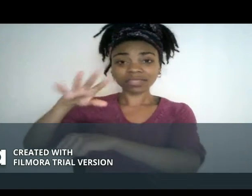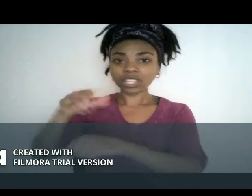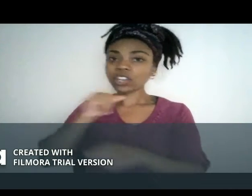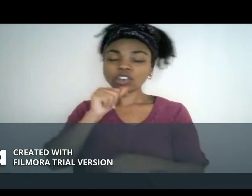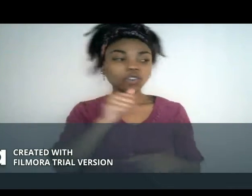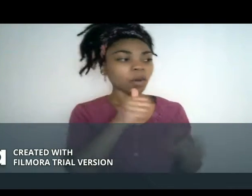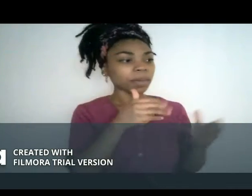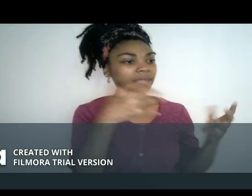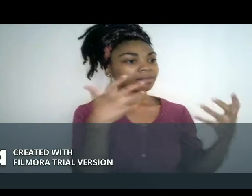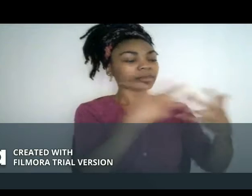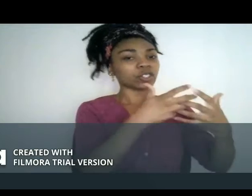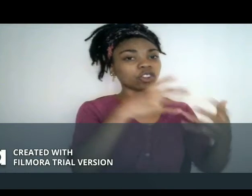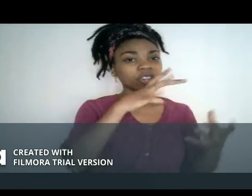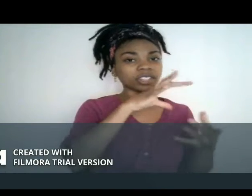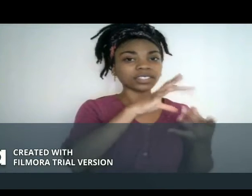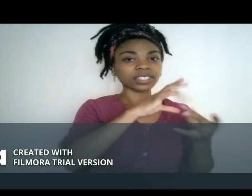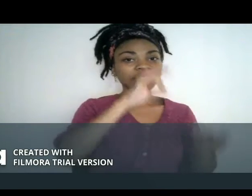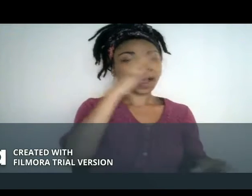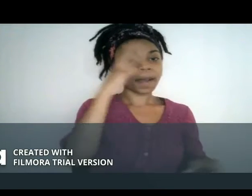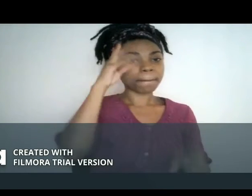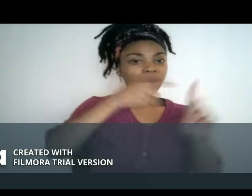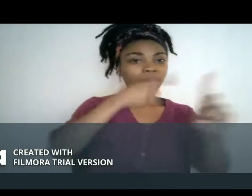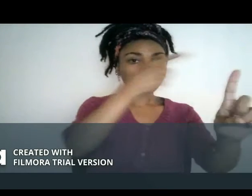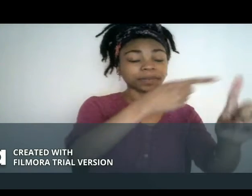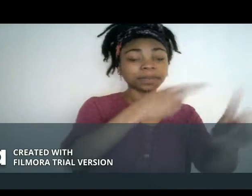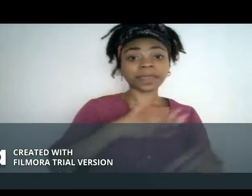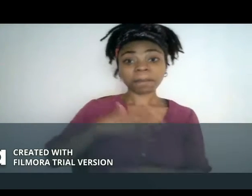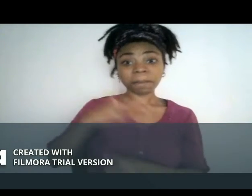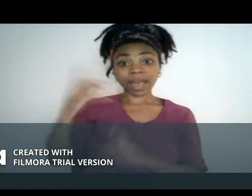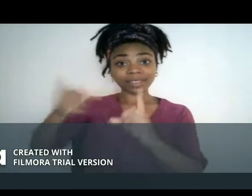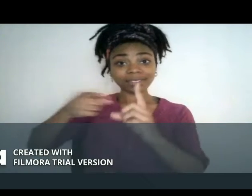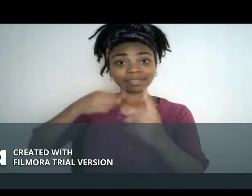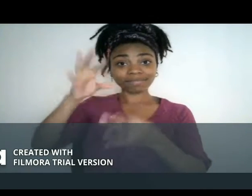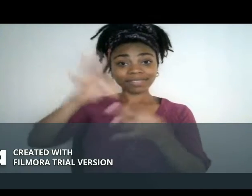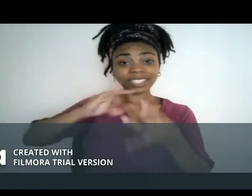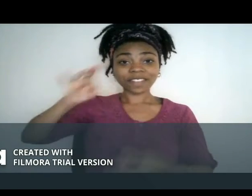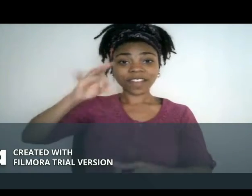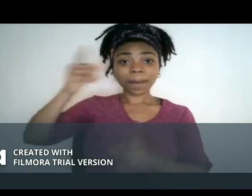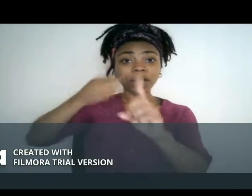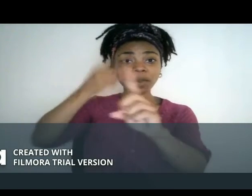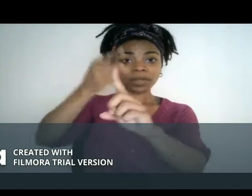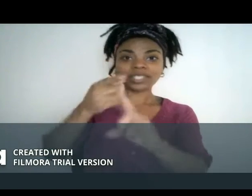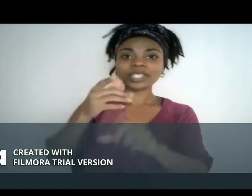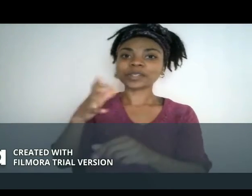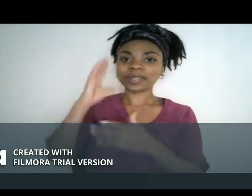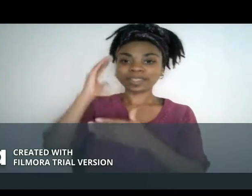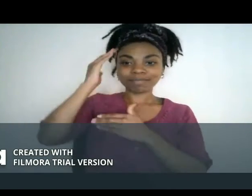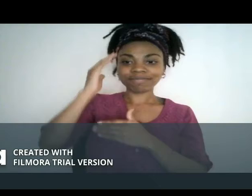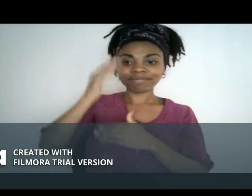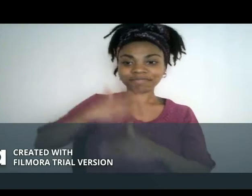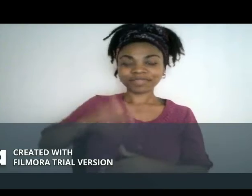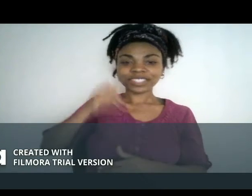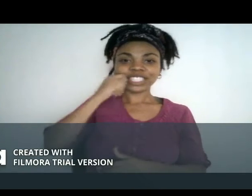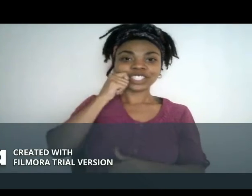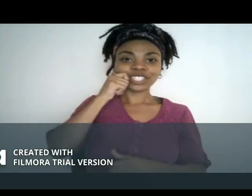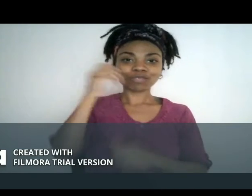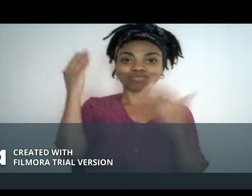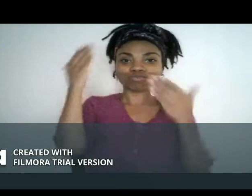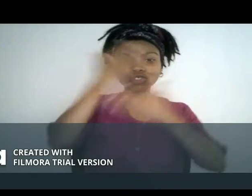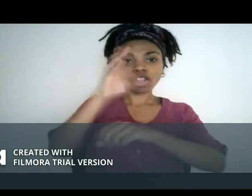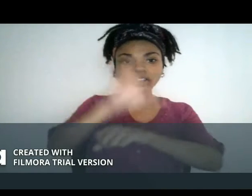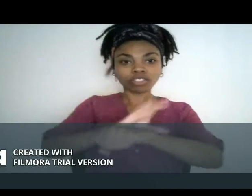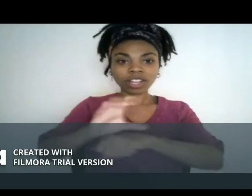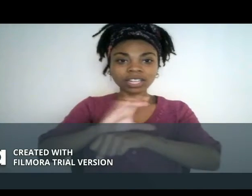purpose. My divine purpose is to be dark chocolate, so that all those dark chocolate women that don't think